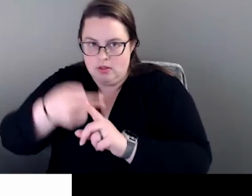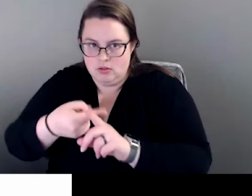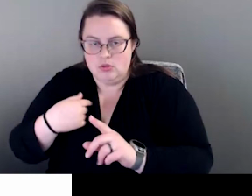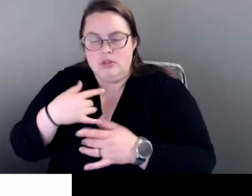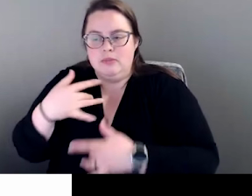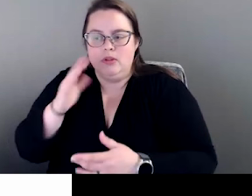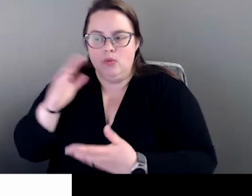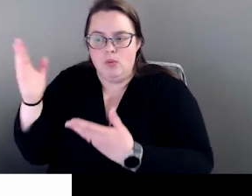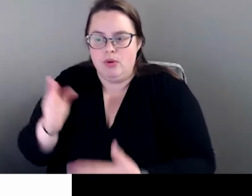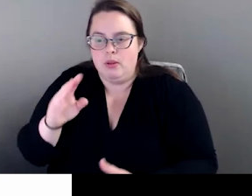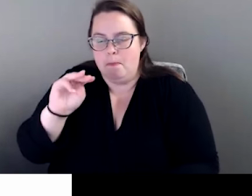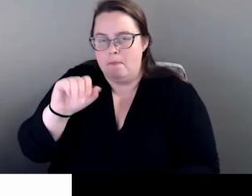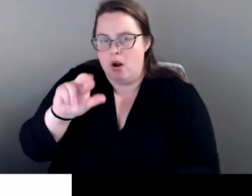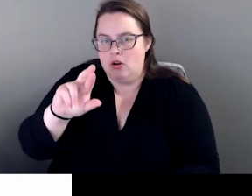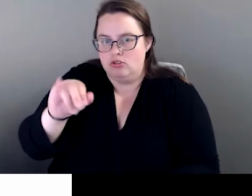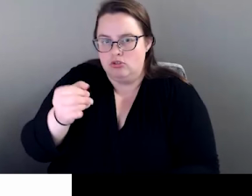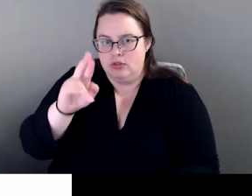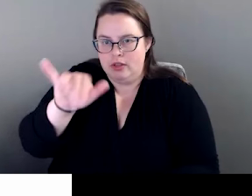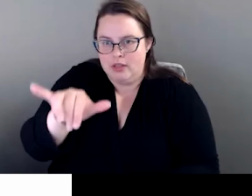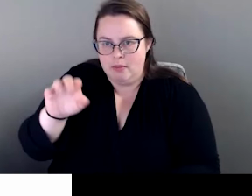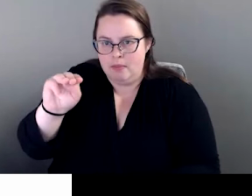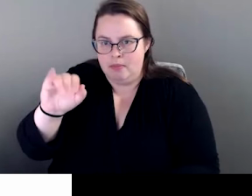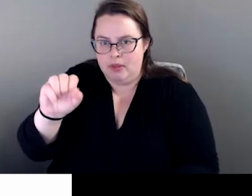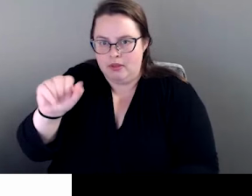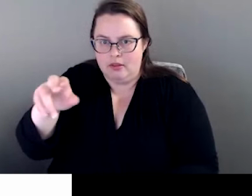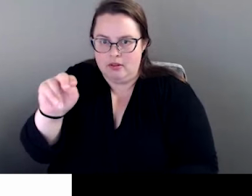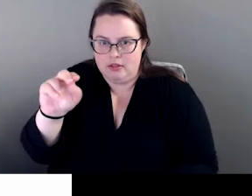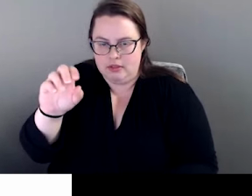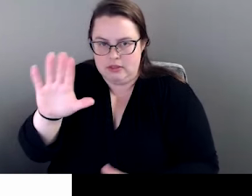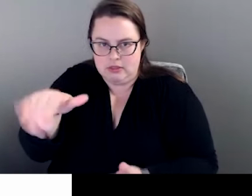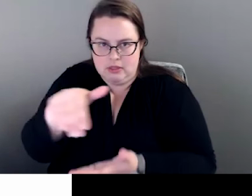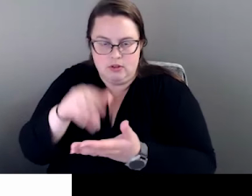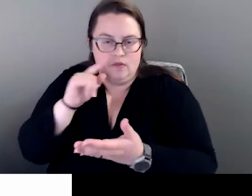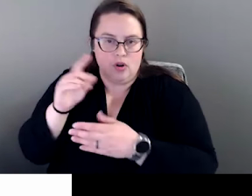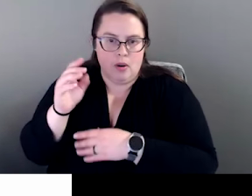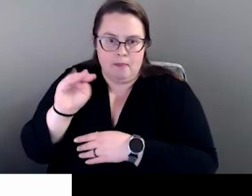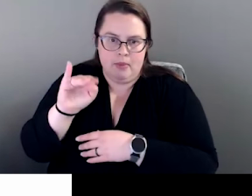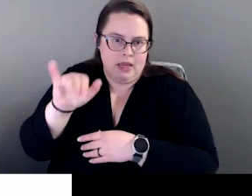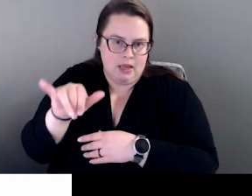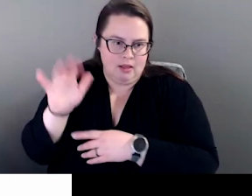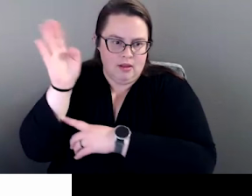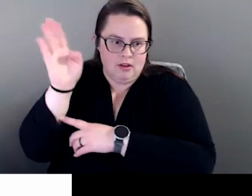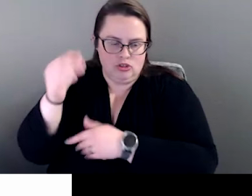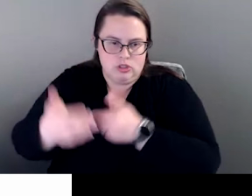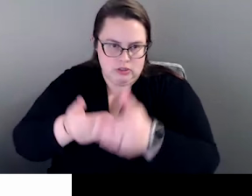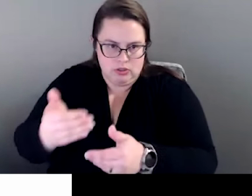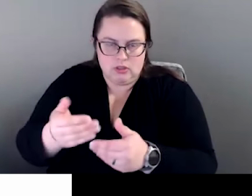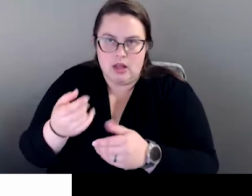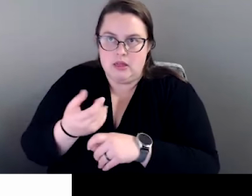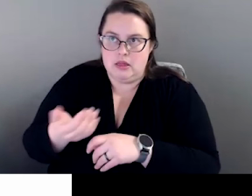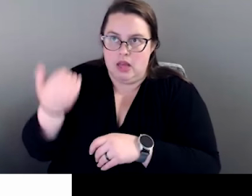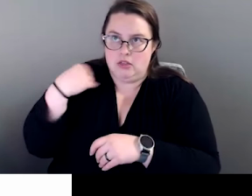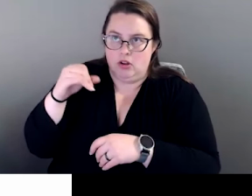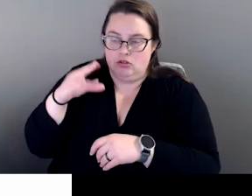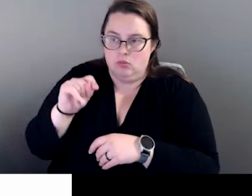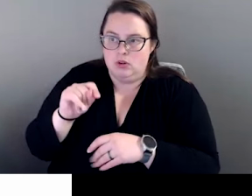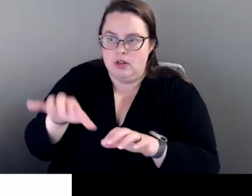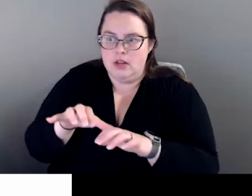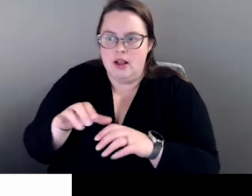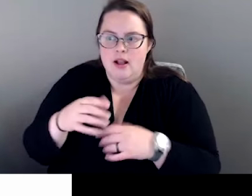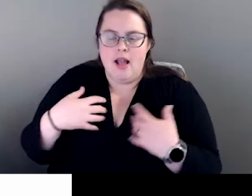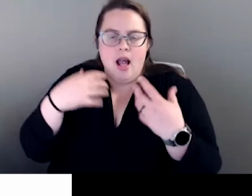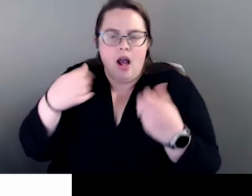Mason Center to come and do a mini lecture series. Last October, they did Healthy Relationships 101. So it